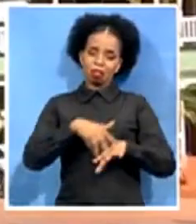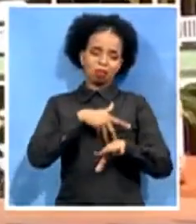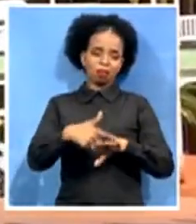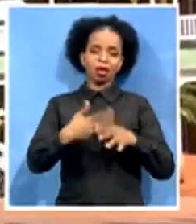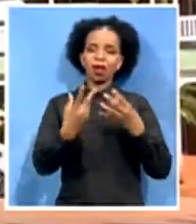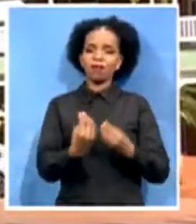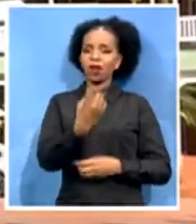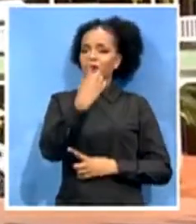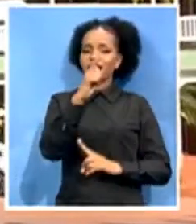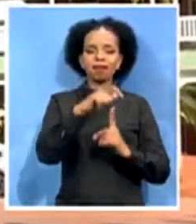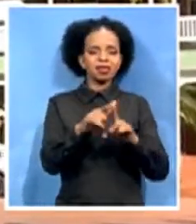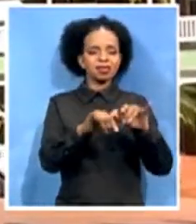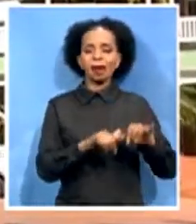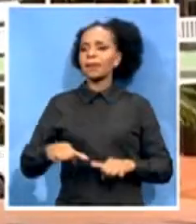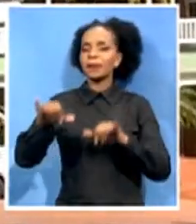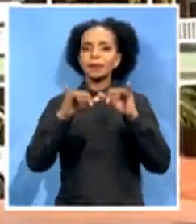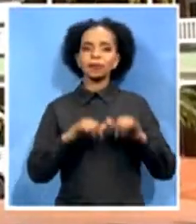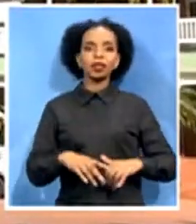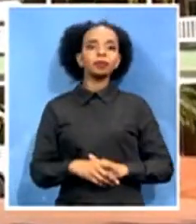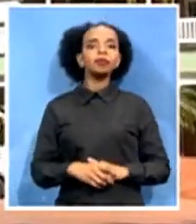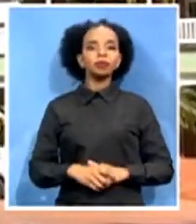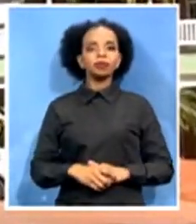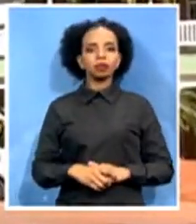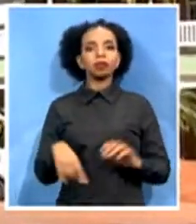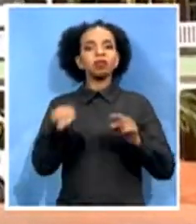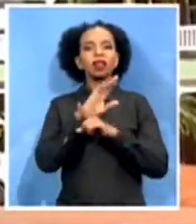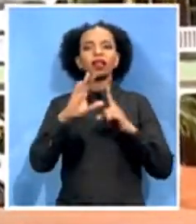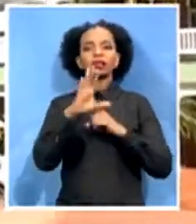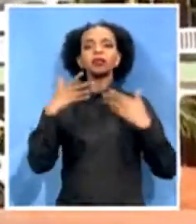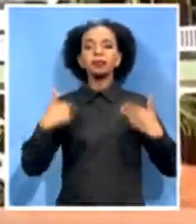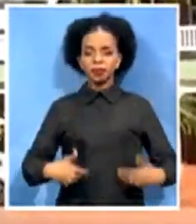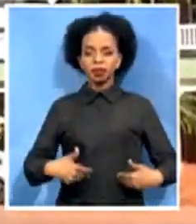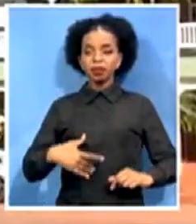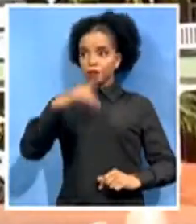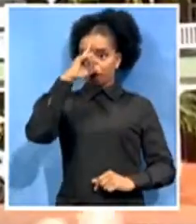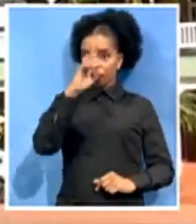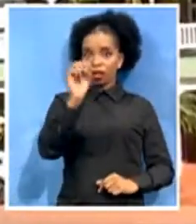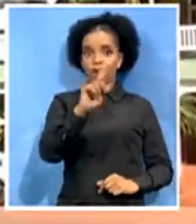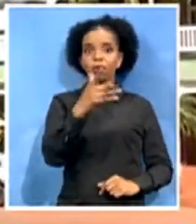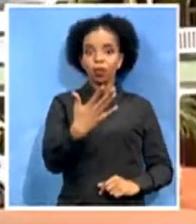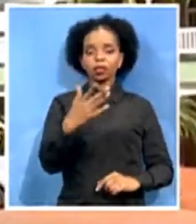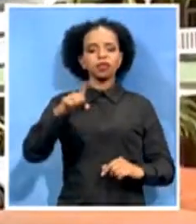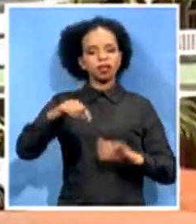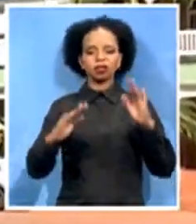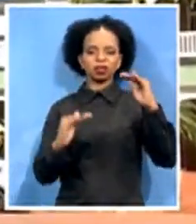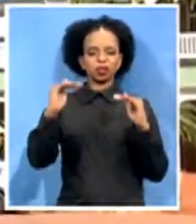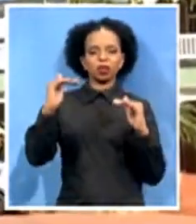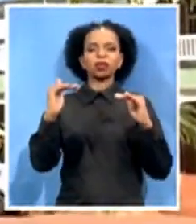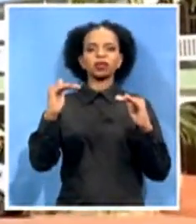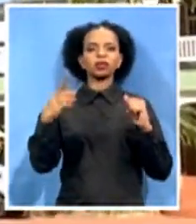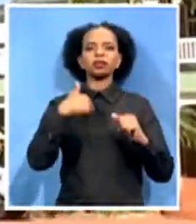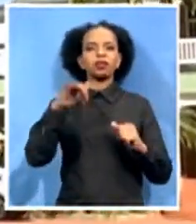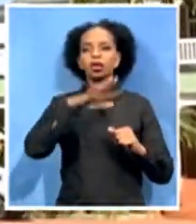Like, I believe in equality, so I don't see one culture as better than another